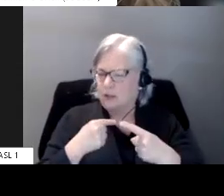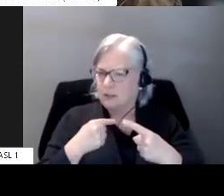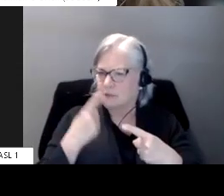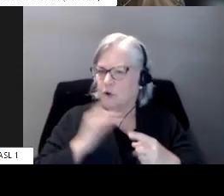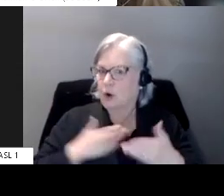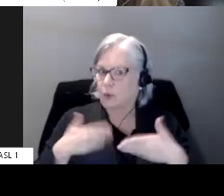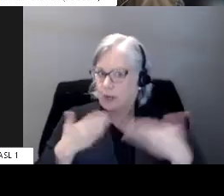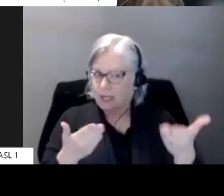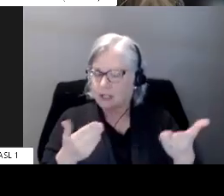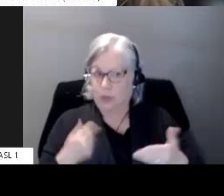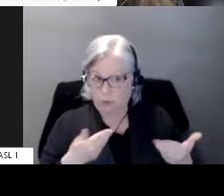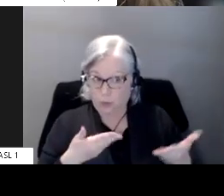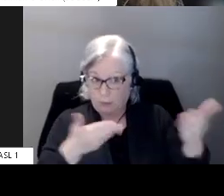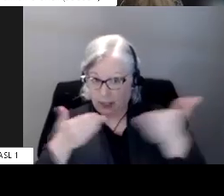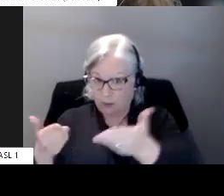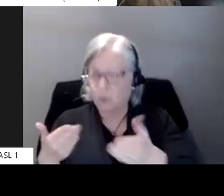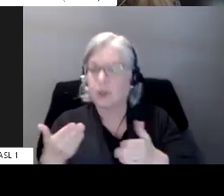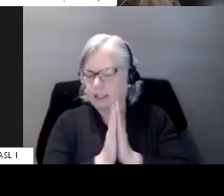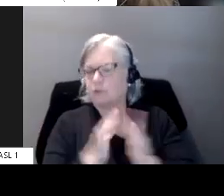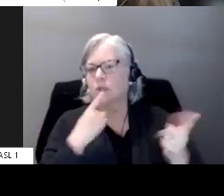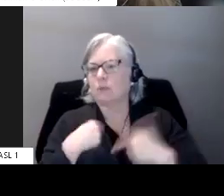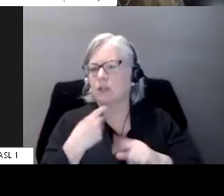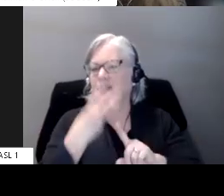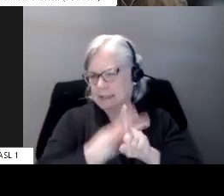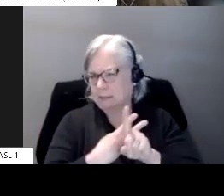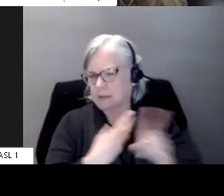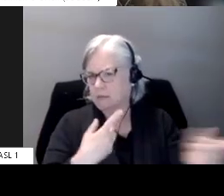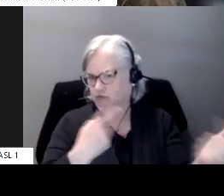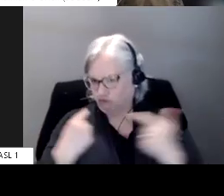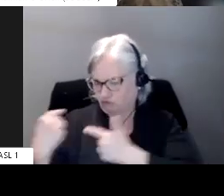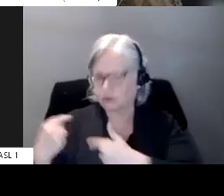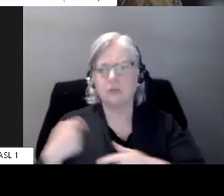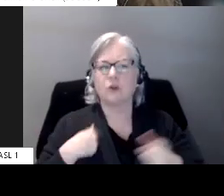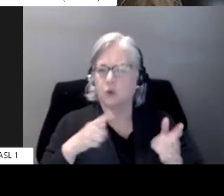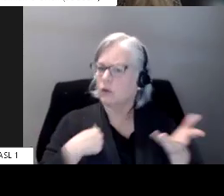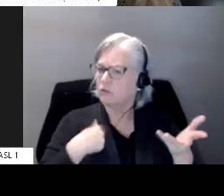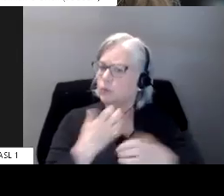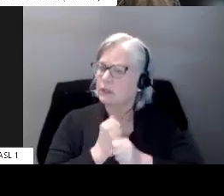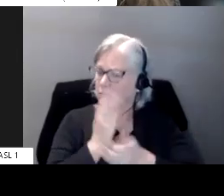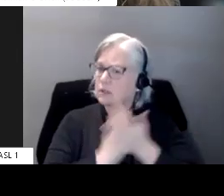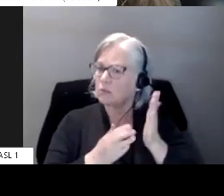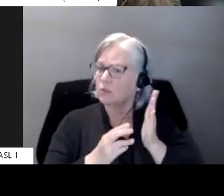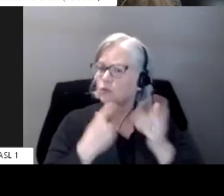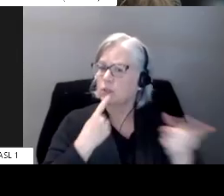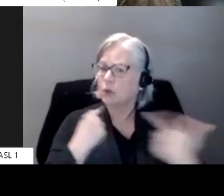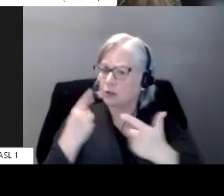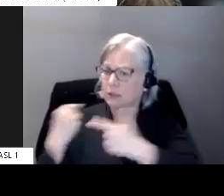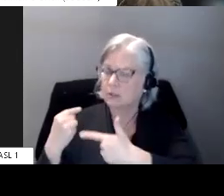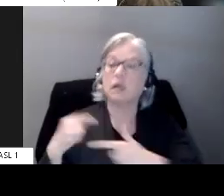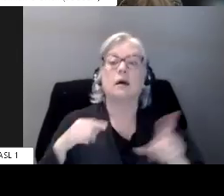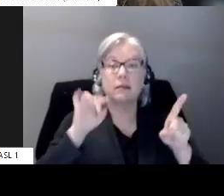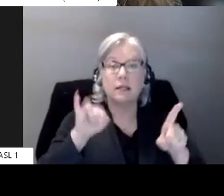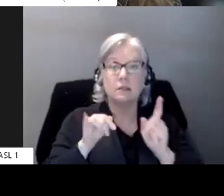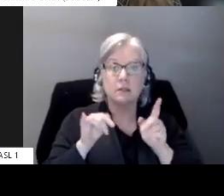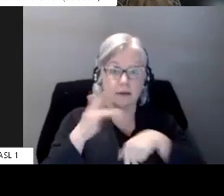time. And so we have actually gotten some responses back to these recommendations, so I thought I'd highlight them. And these are publicly